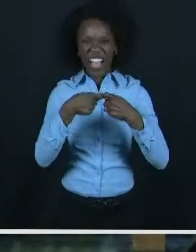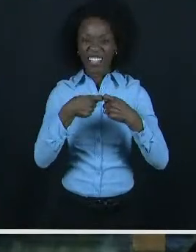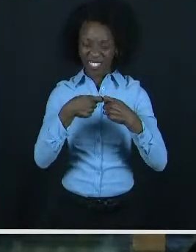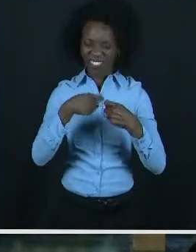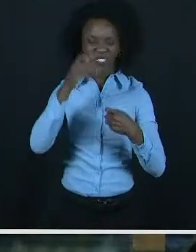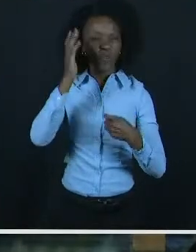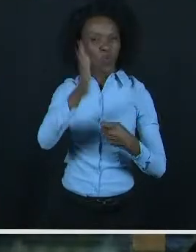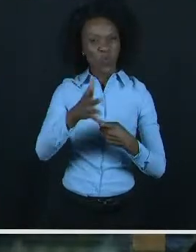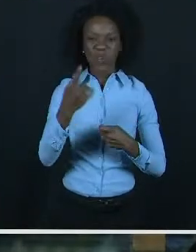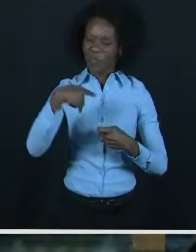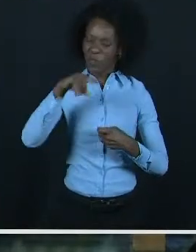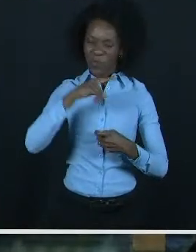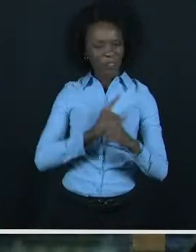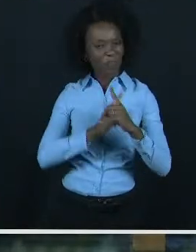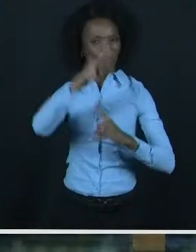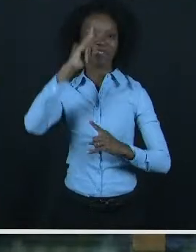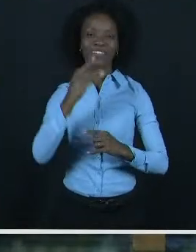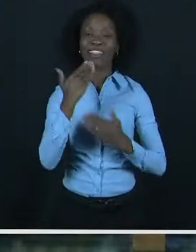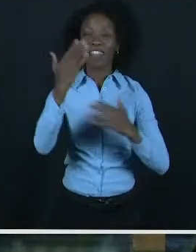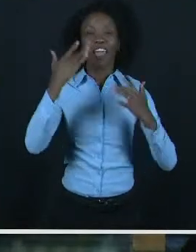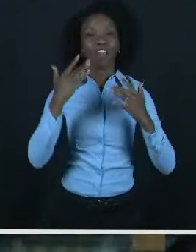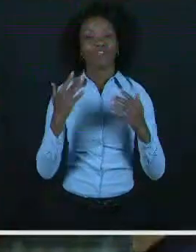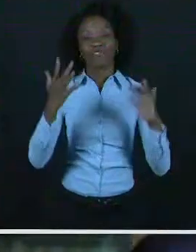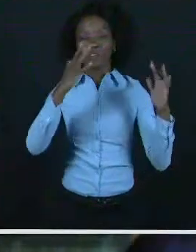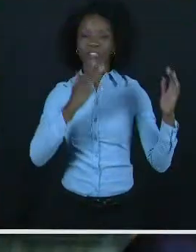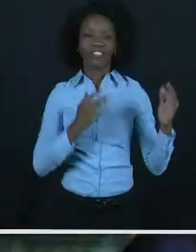must take on. Thank you very much.